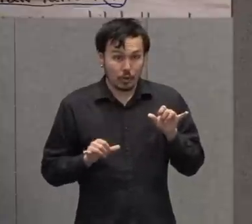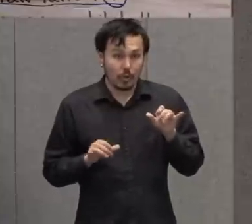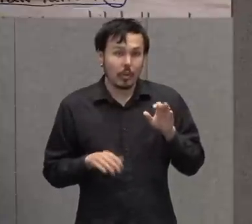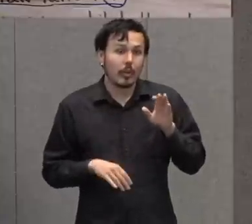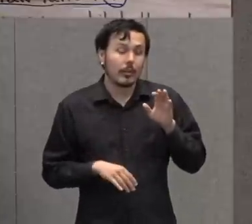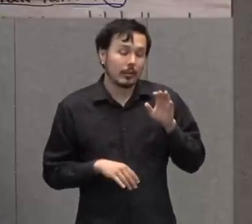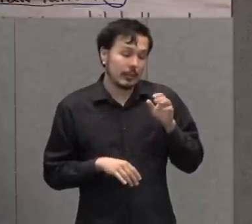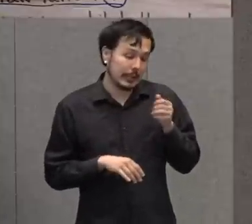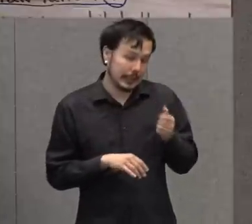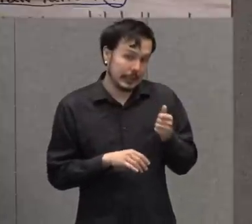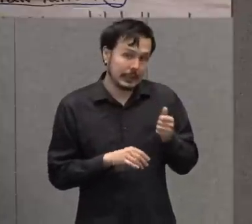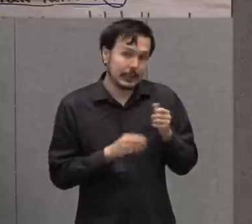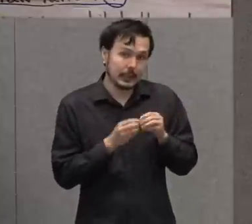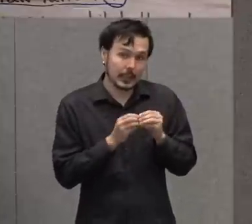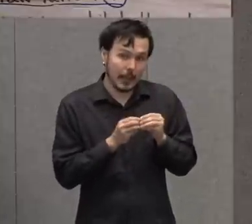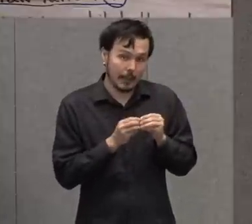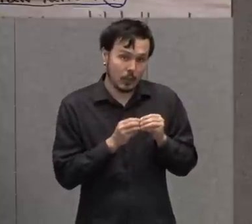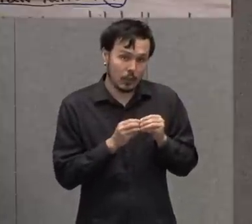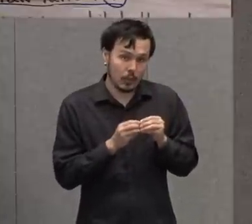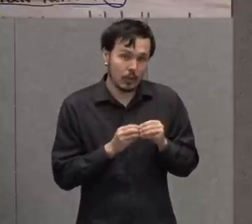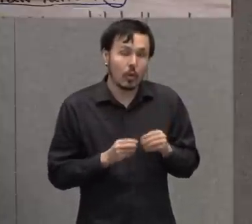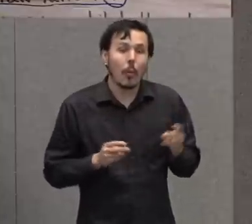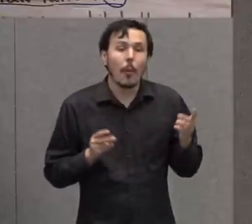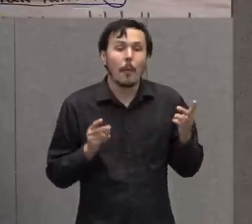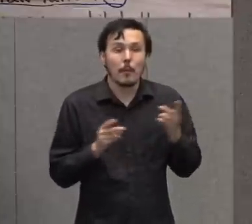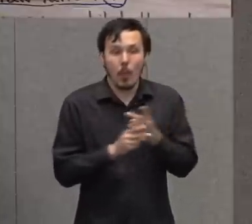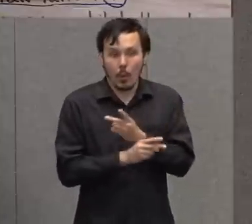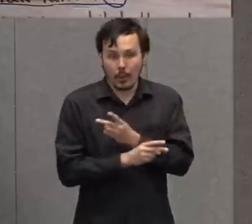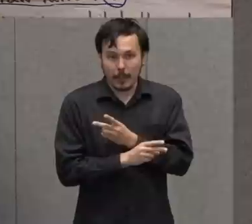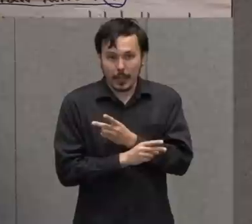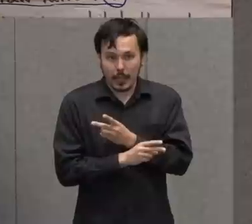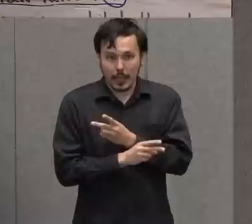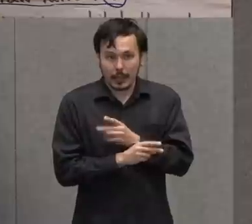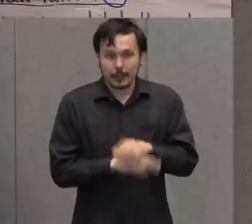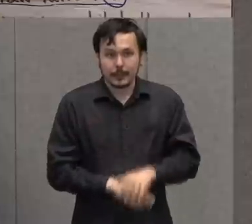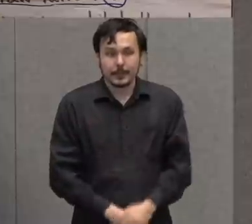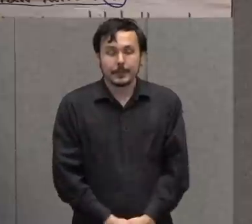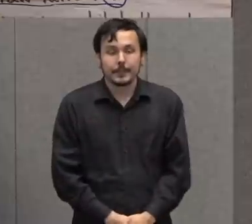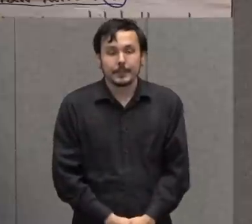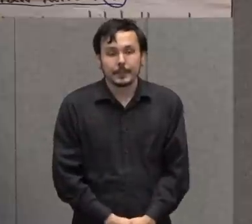number and multiply it